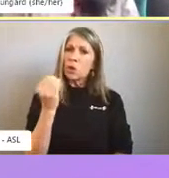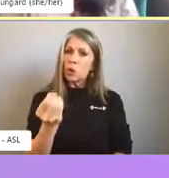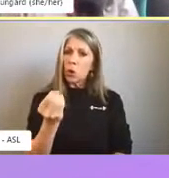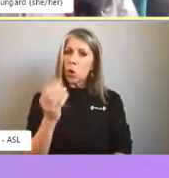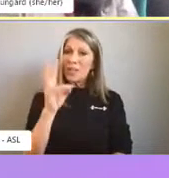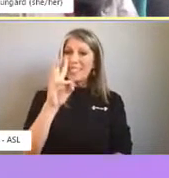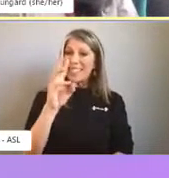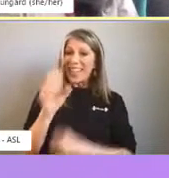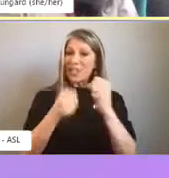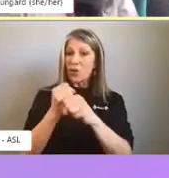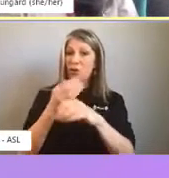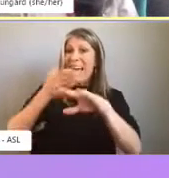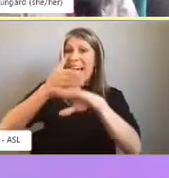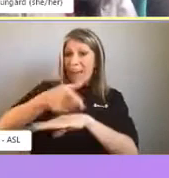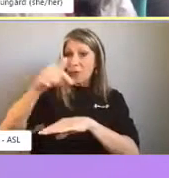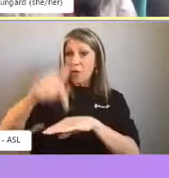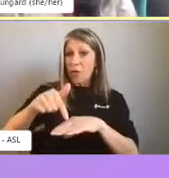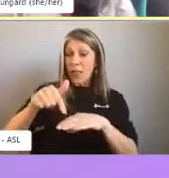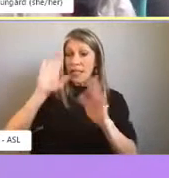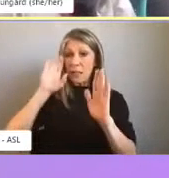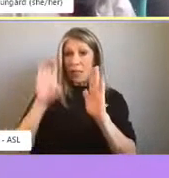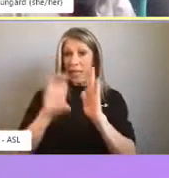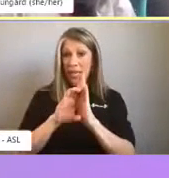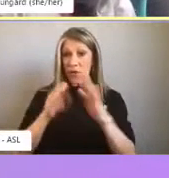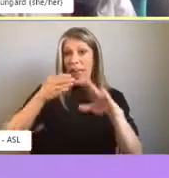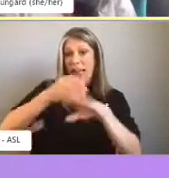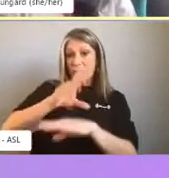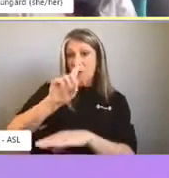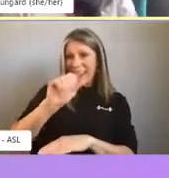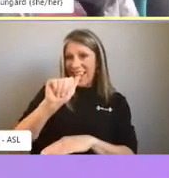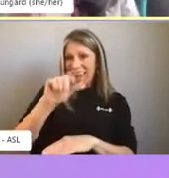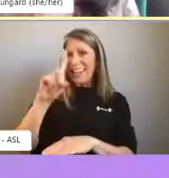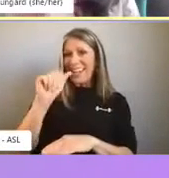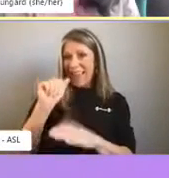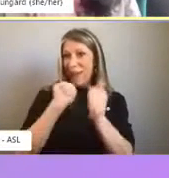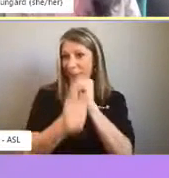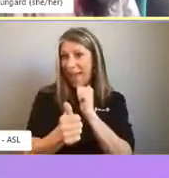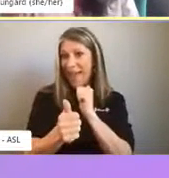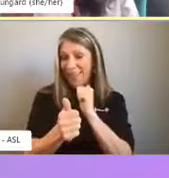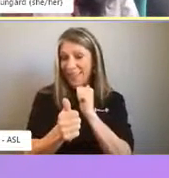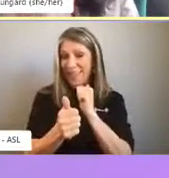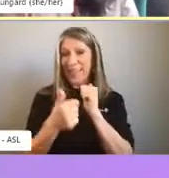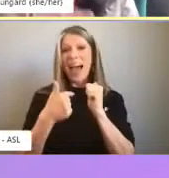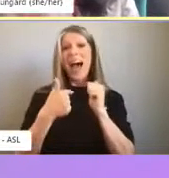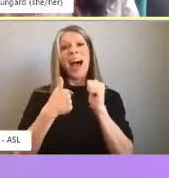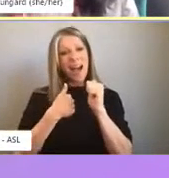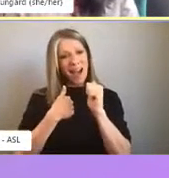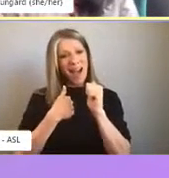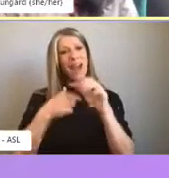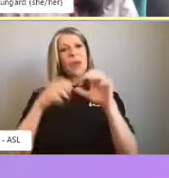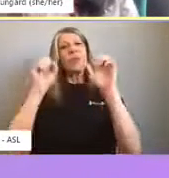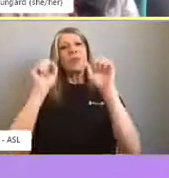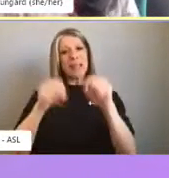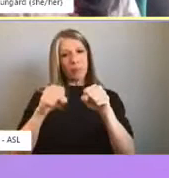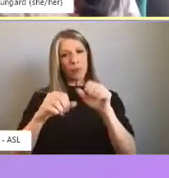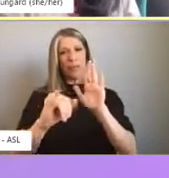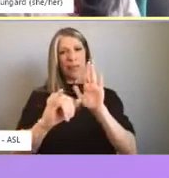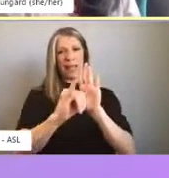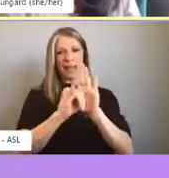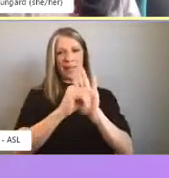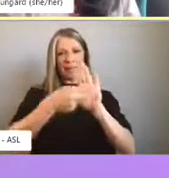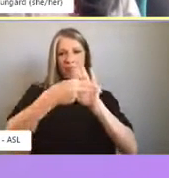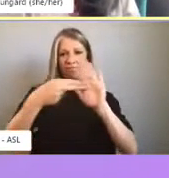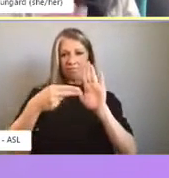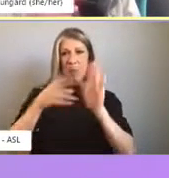6 years after this picture, after the ADA was passed, I was able to be identified as